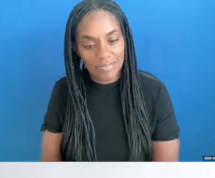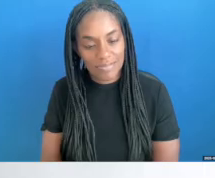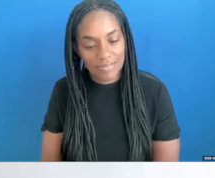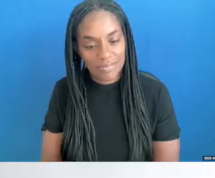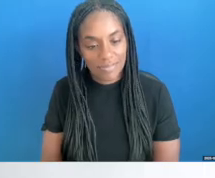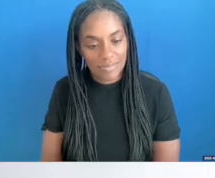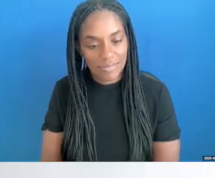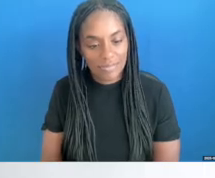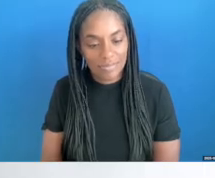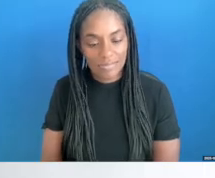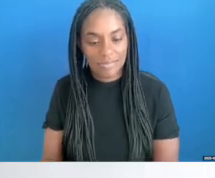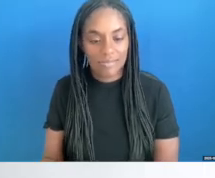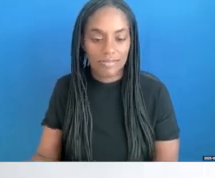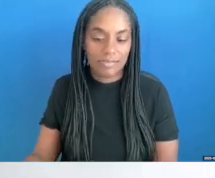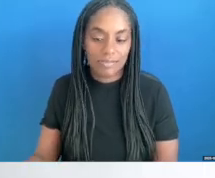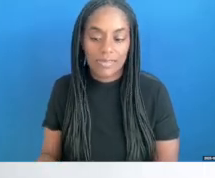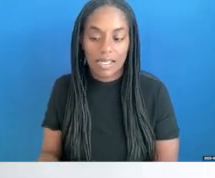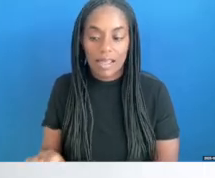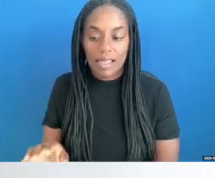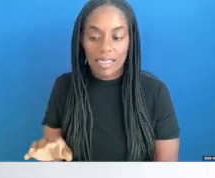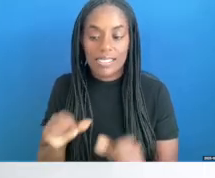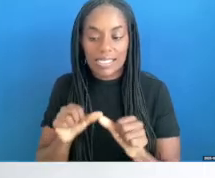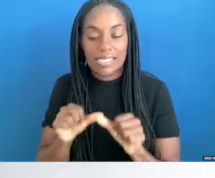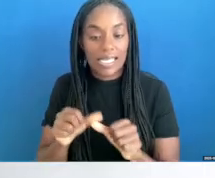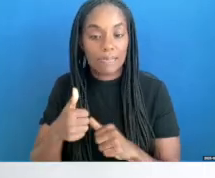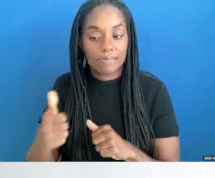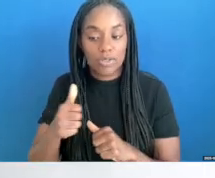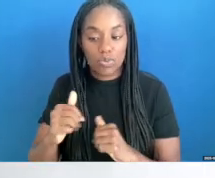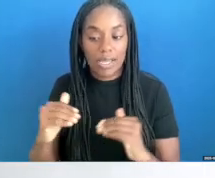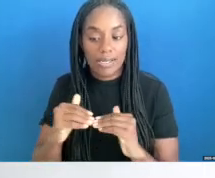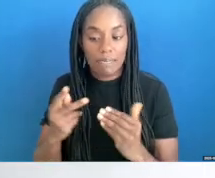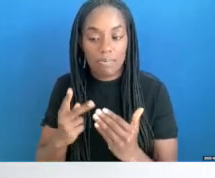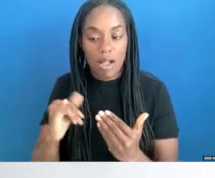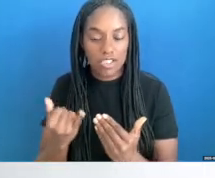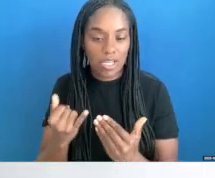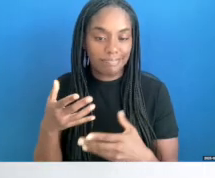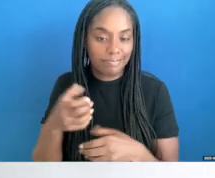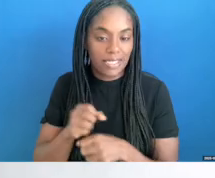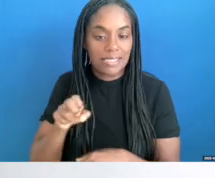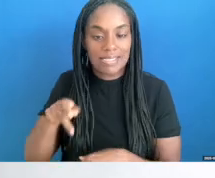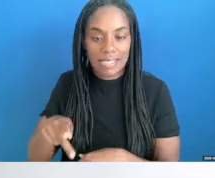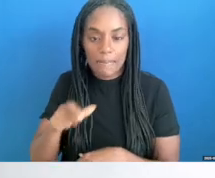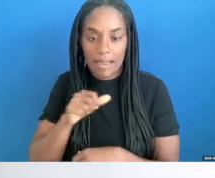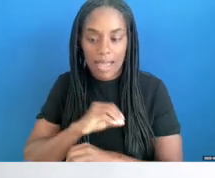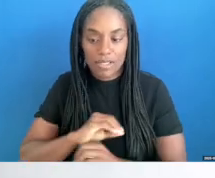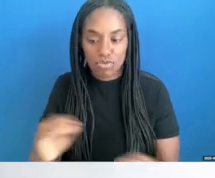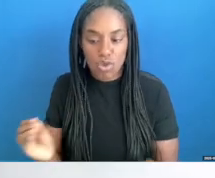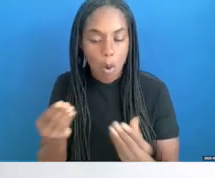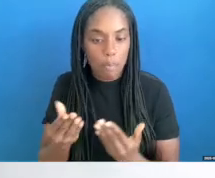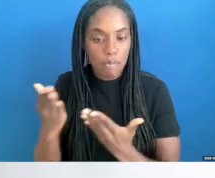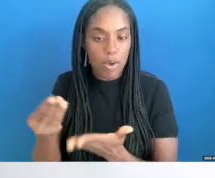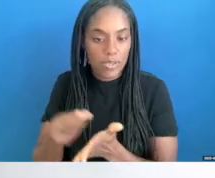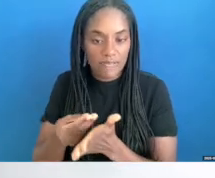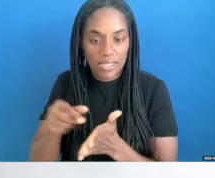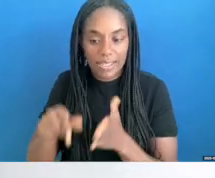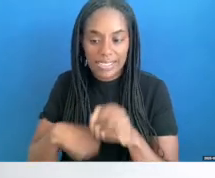The Sustainable Transportation Equity Project, or STEP, does not have any proposed funding this year